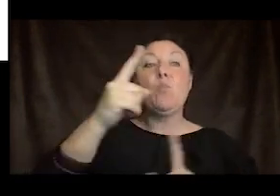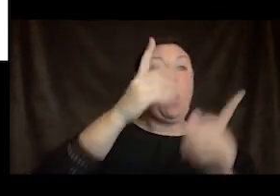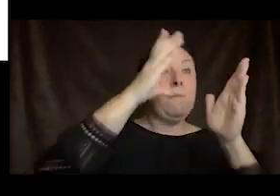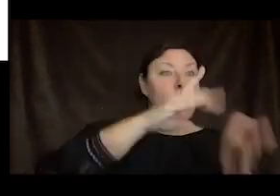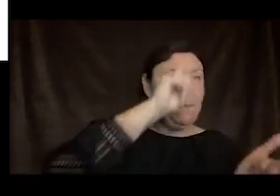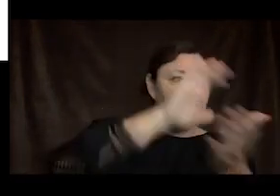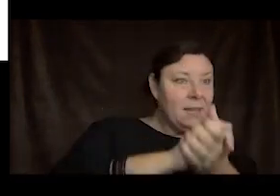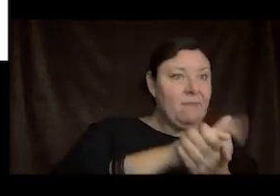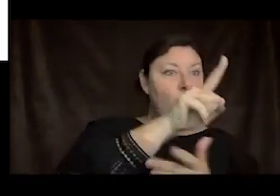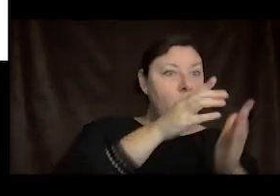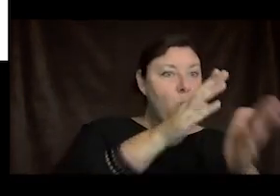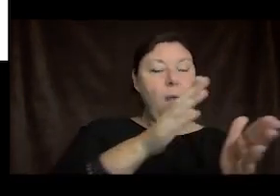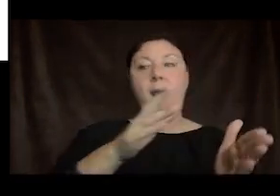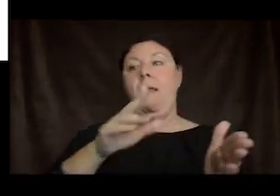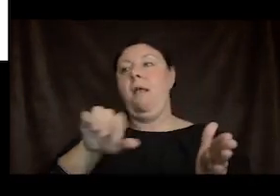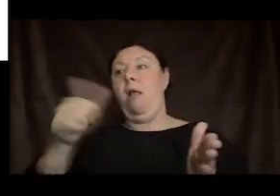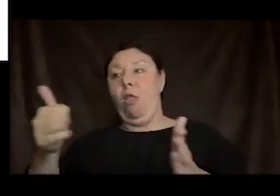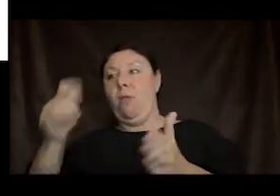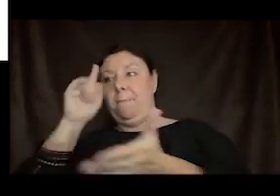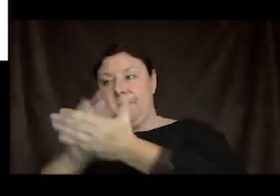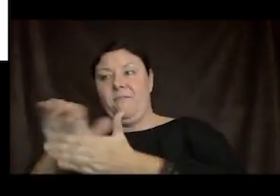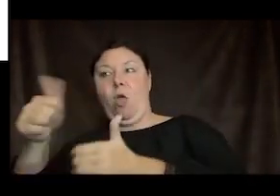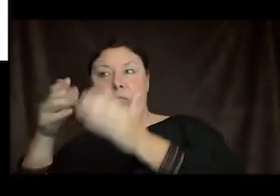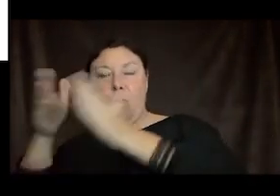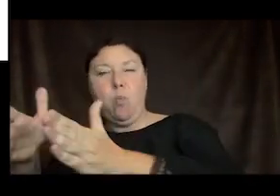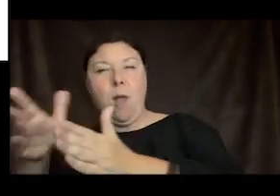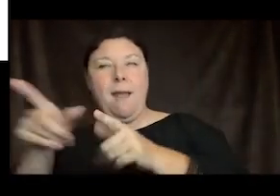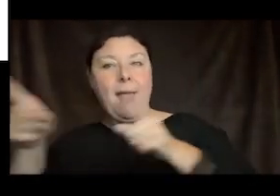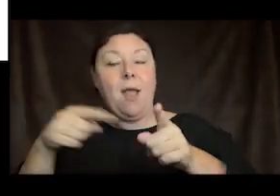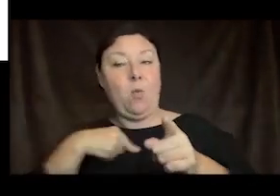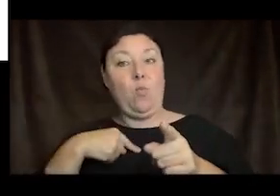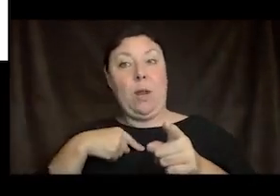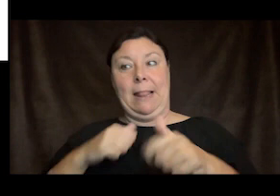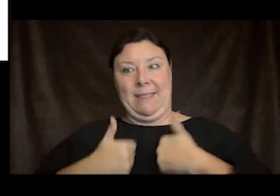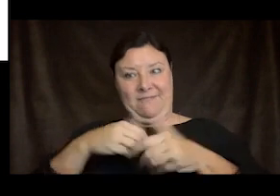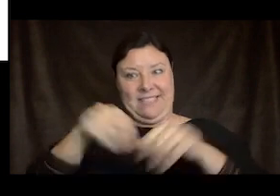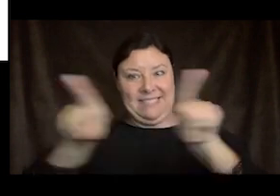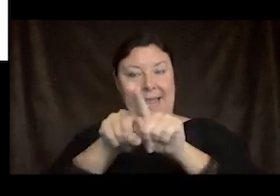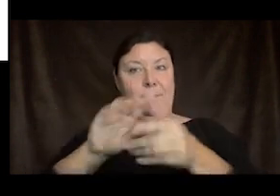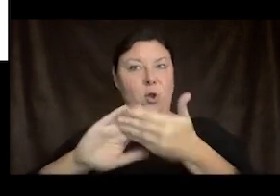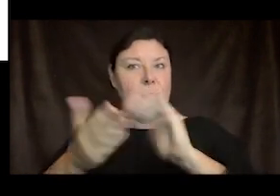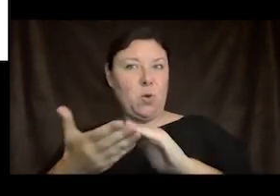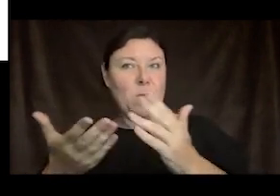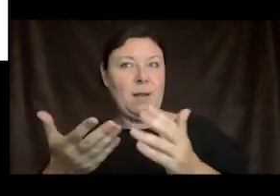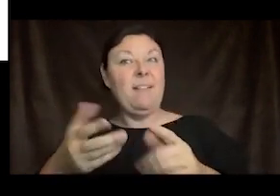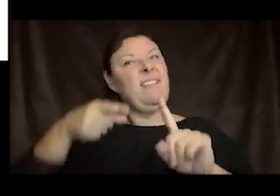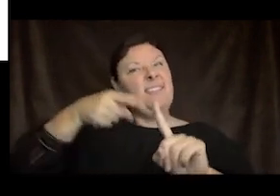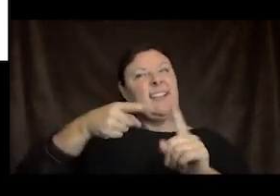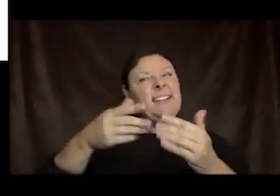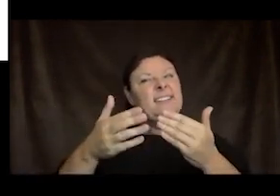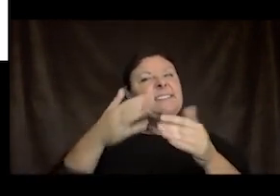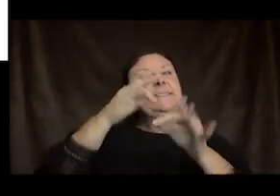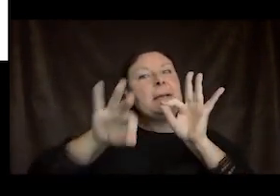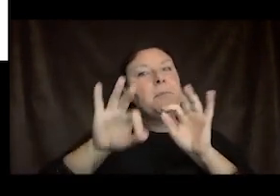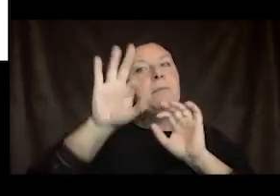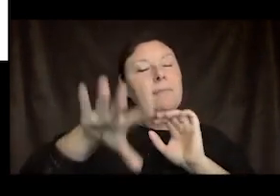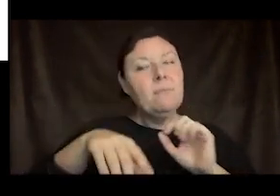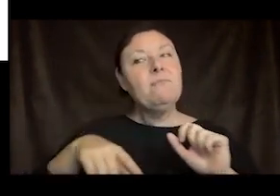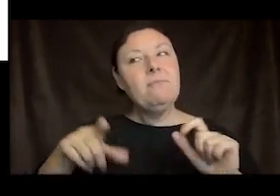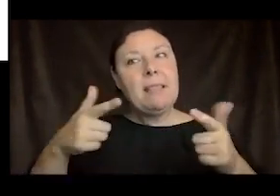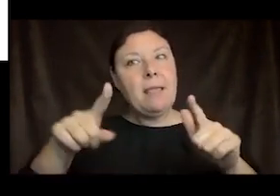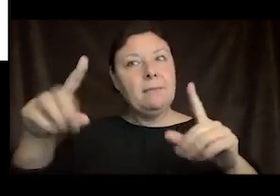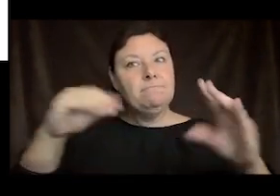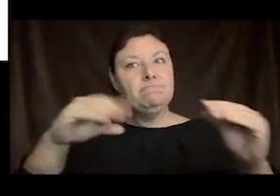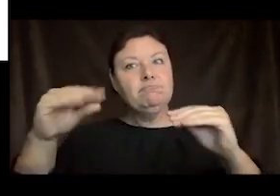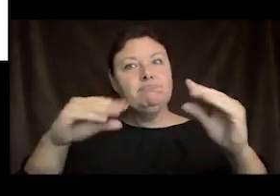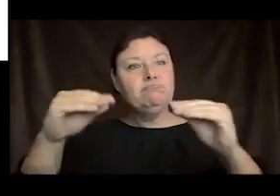way, another believes another, and we're sharing a space in a community? And then build on that